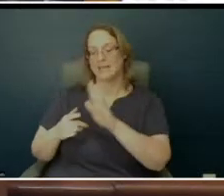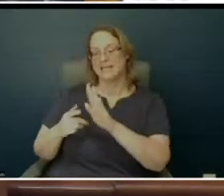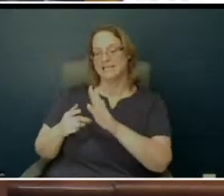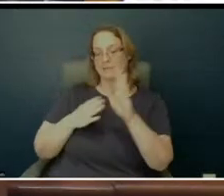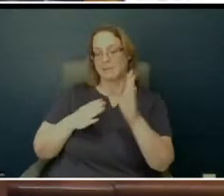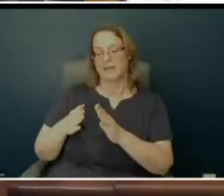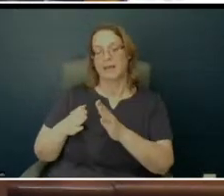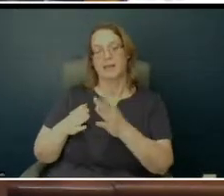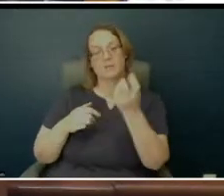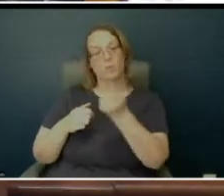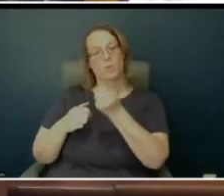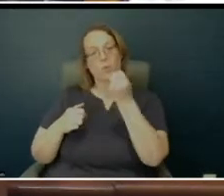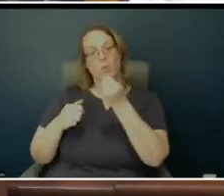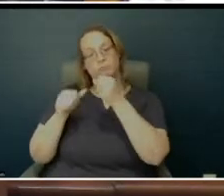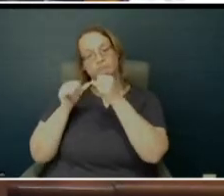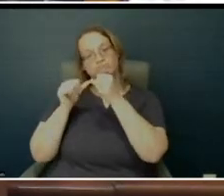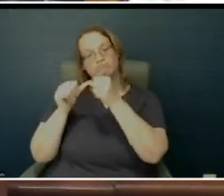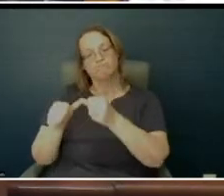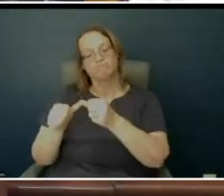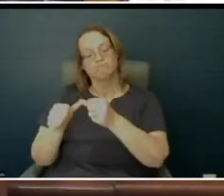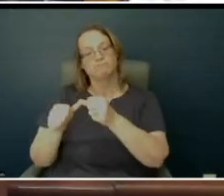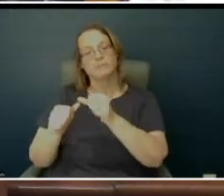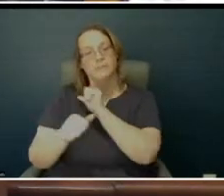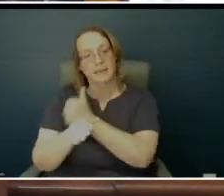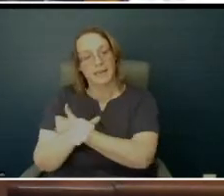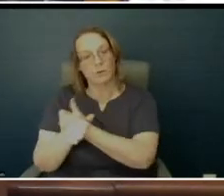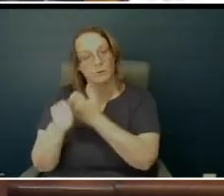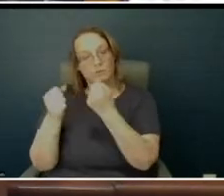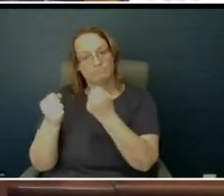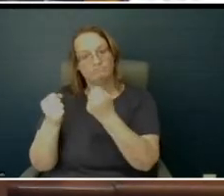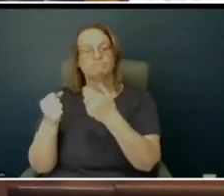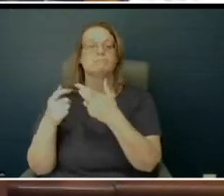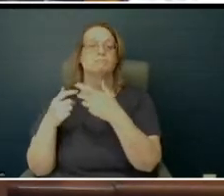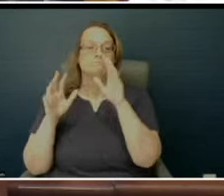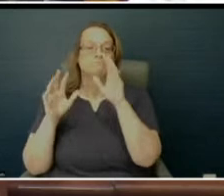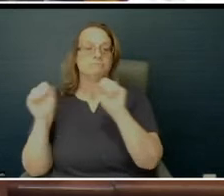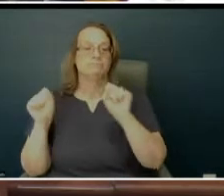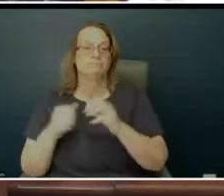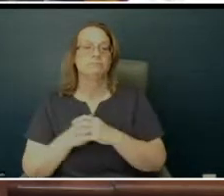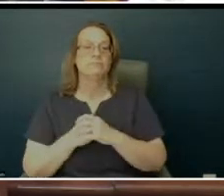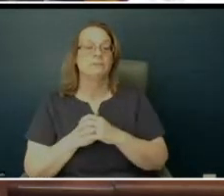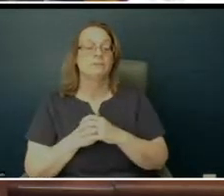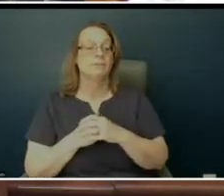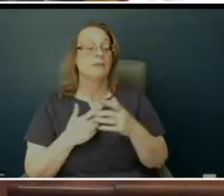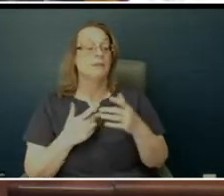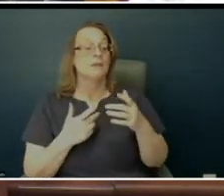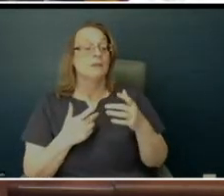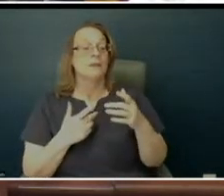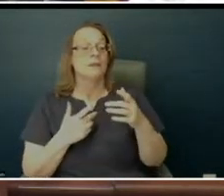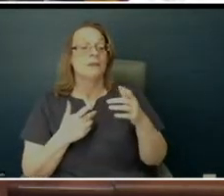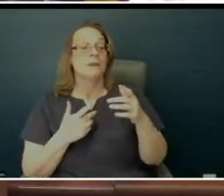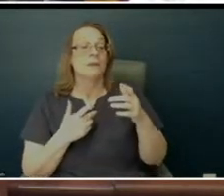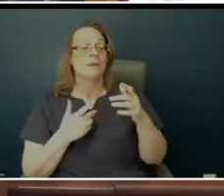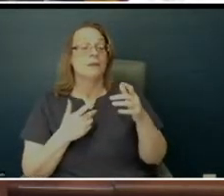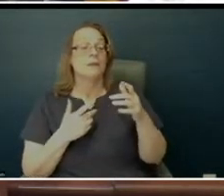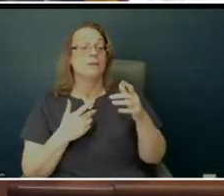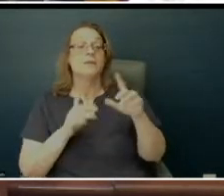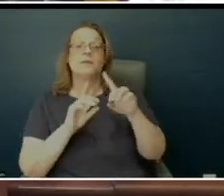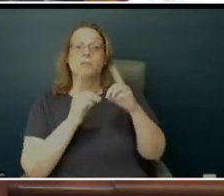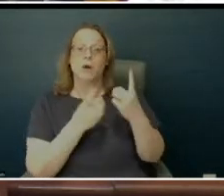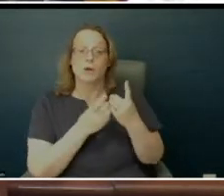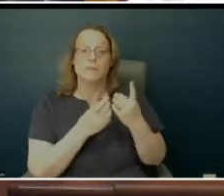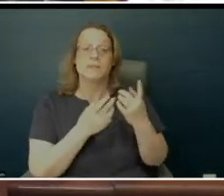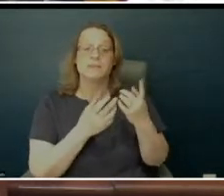that Trump's demands that the department investigate baseless claims of election fraud continued